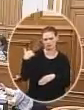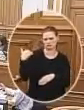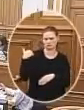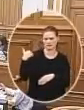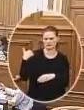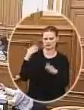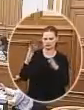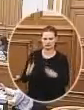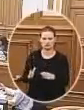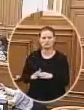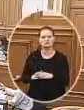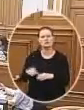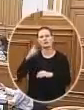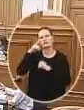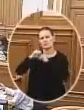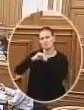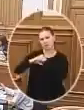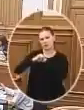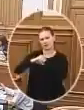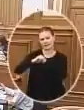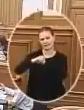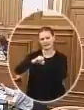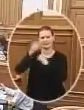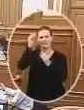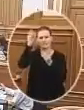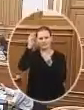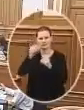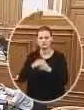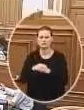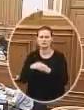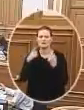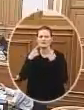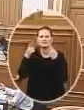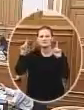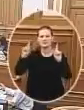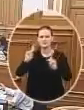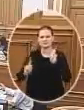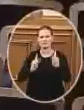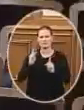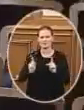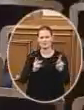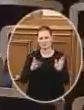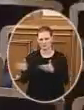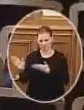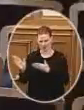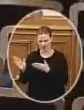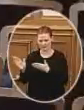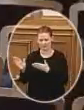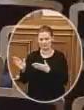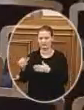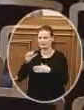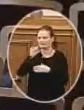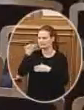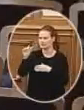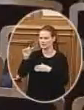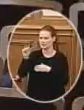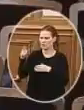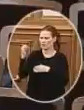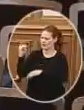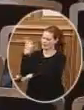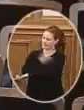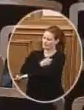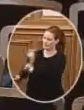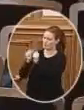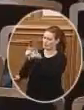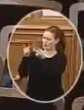doing on marketing and information. The success of the People Plan really depends on not just what happens day of the race, but what happens well in advance of